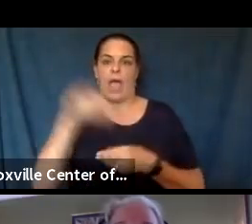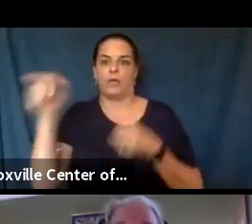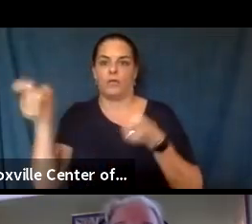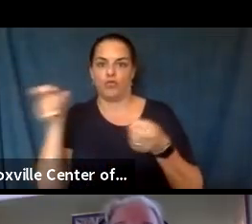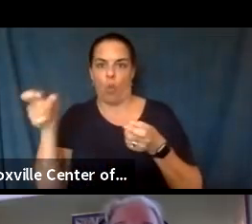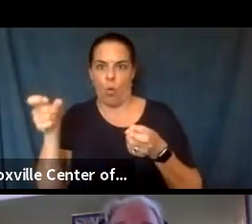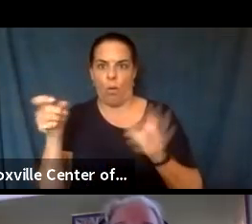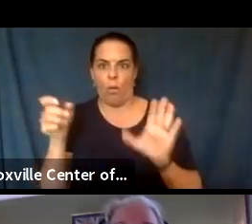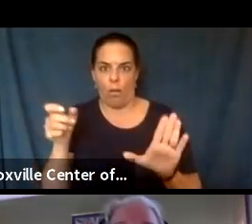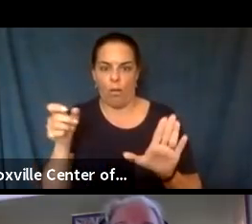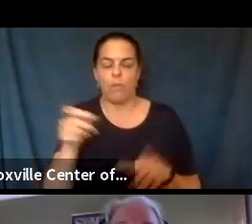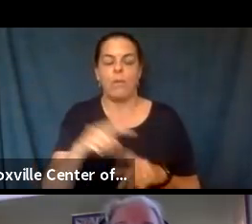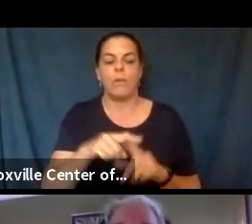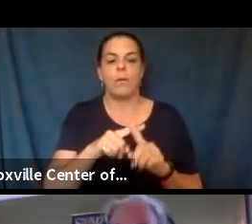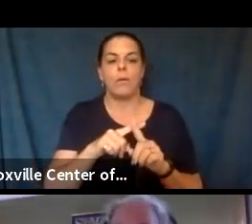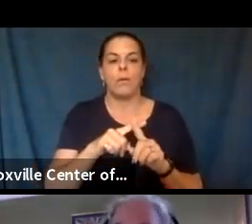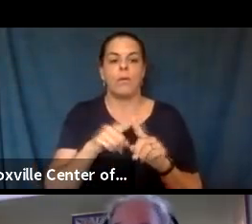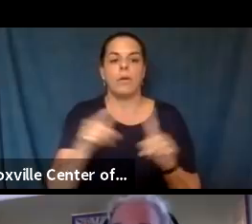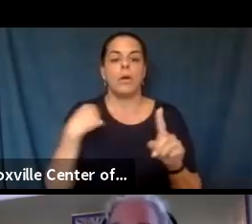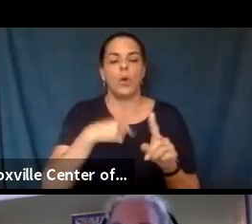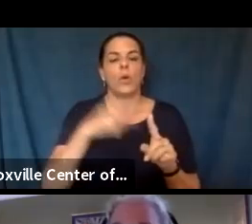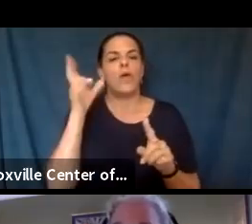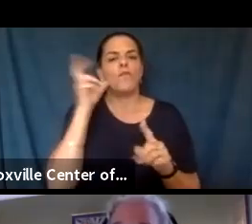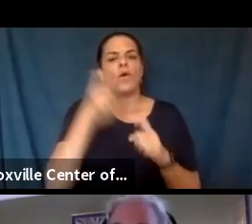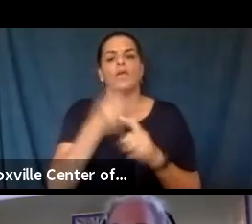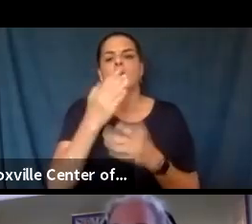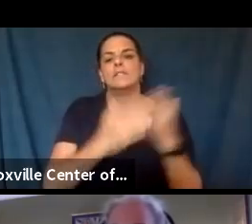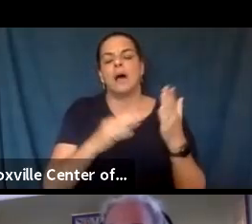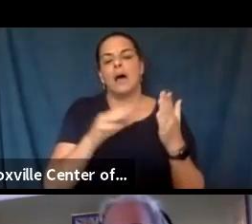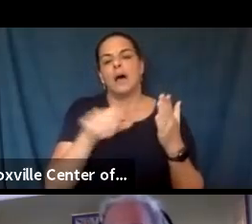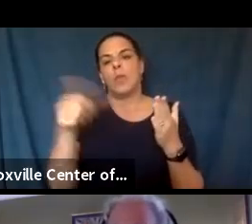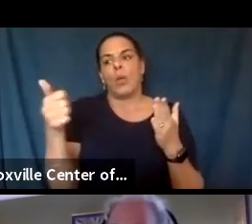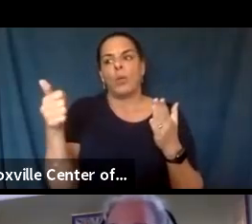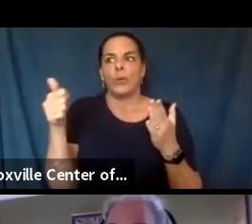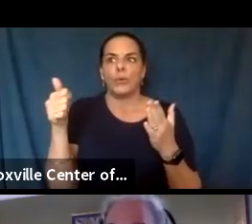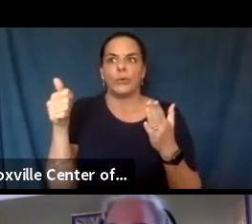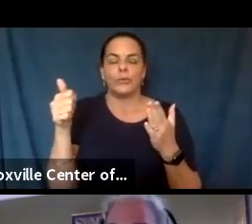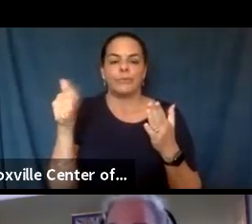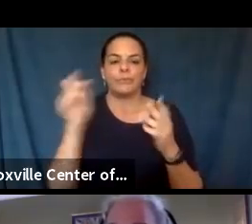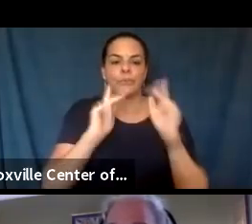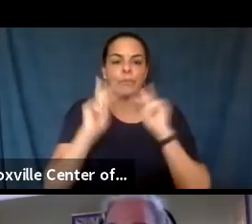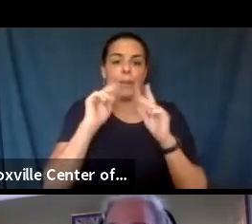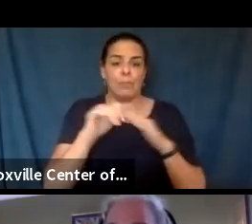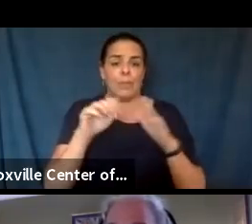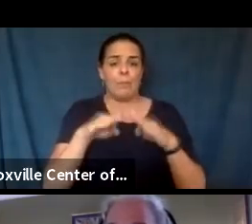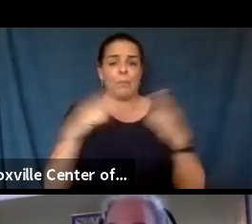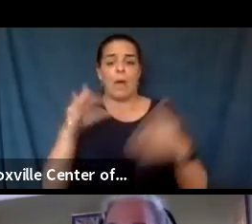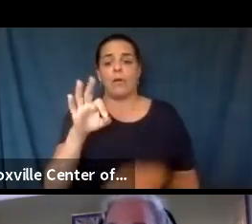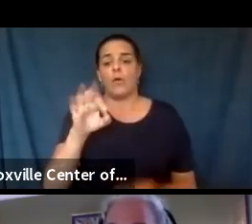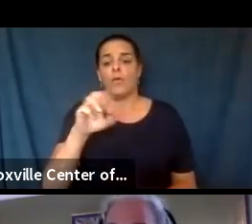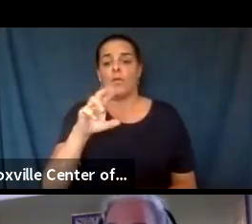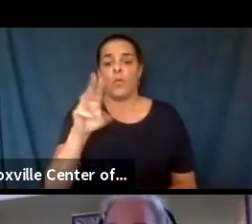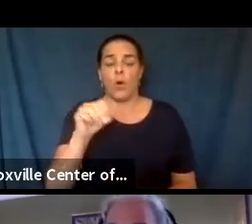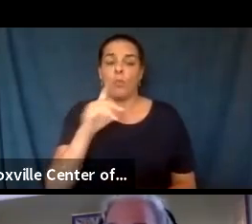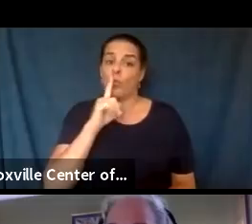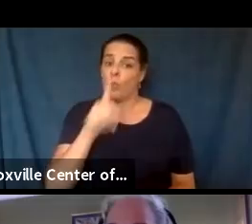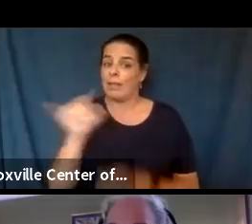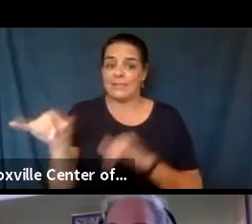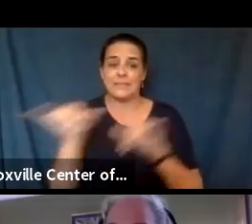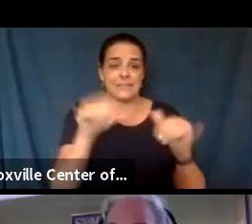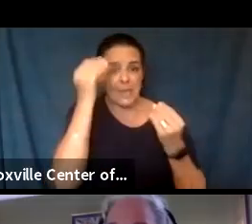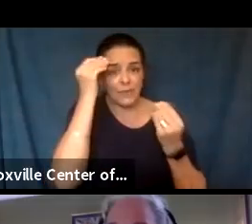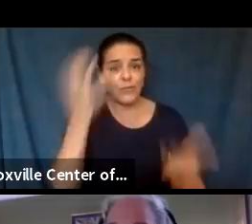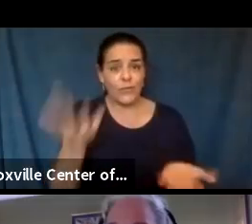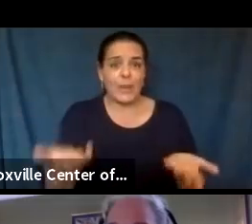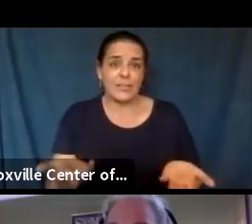But and we've heard from some of the folks in the public forum really just that information.